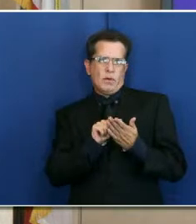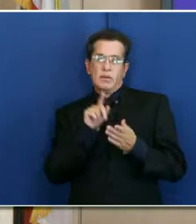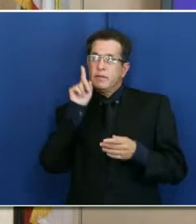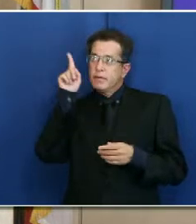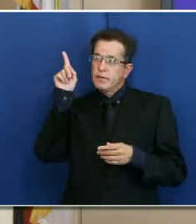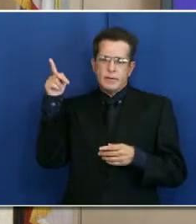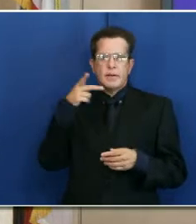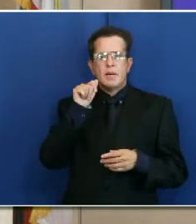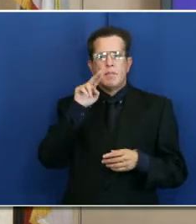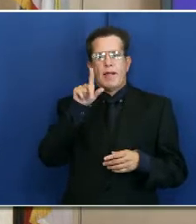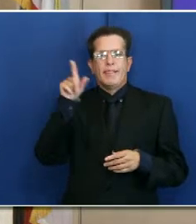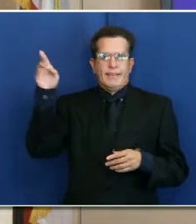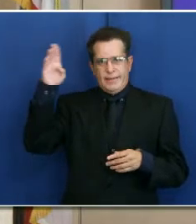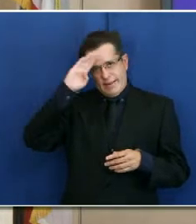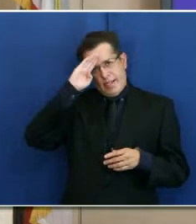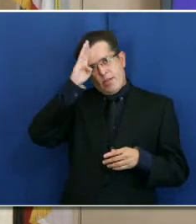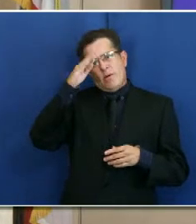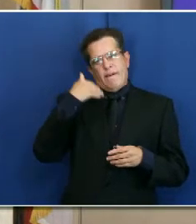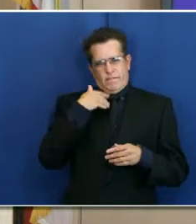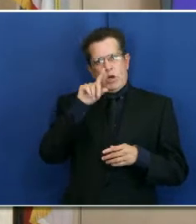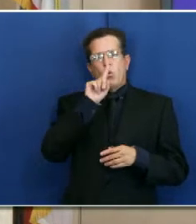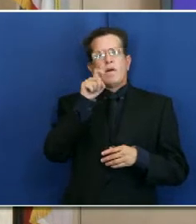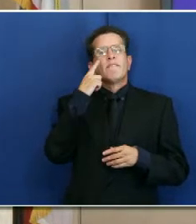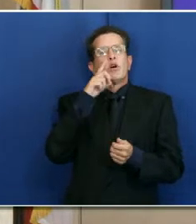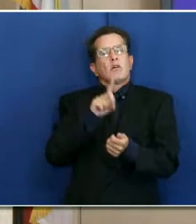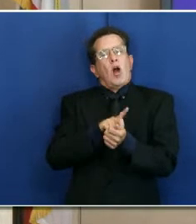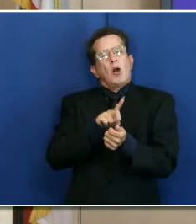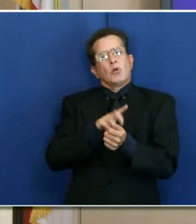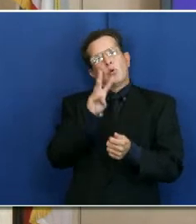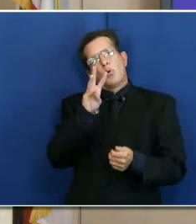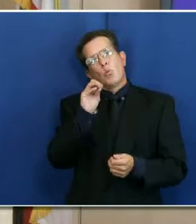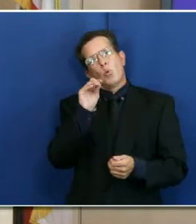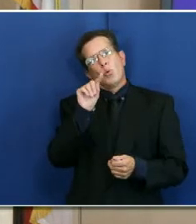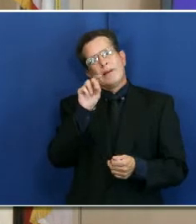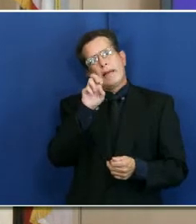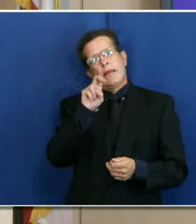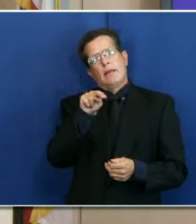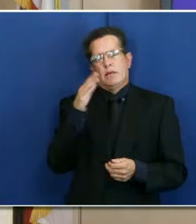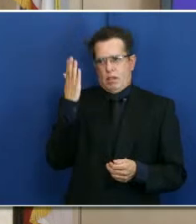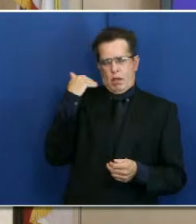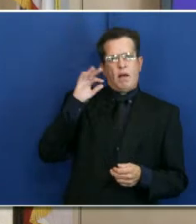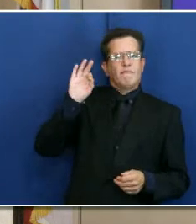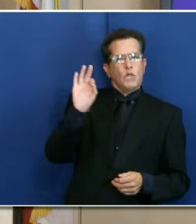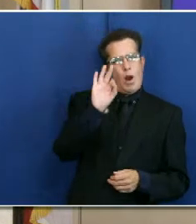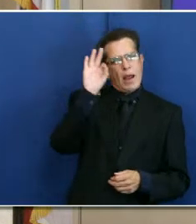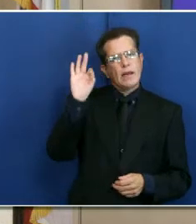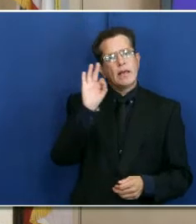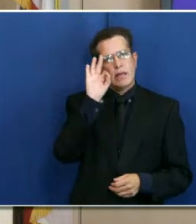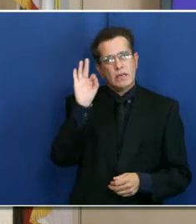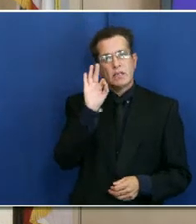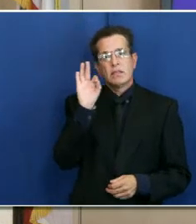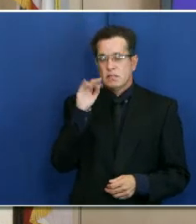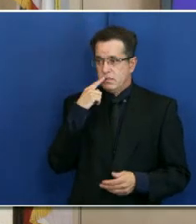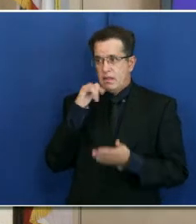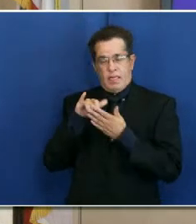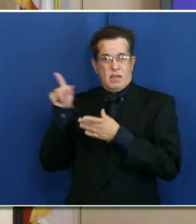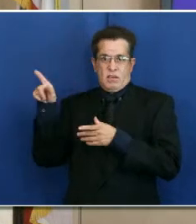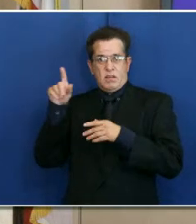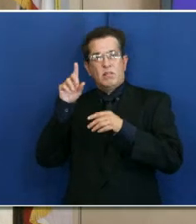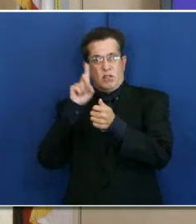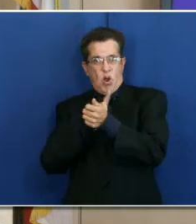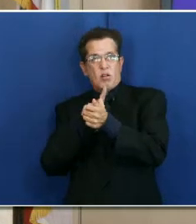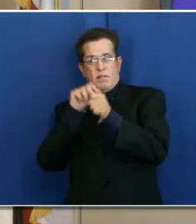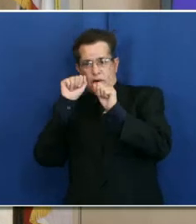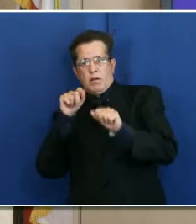Hi, this question is for Dr. Wooten. On Friday, we talked about the idea that she could be more restrictive than